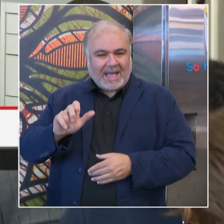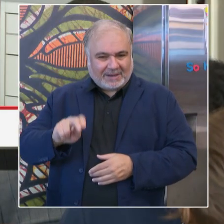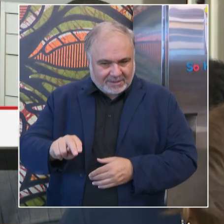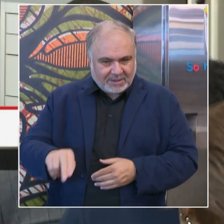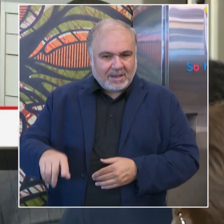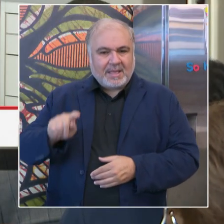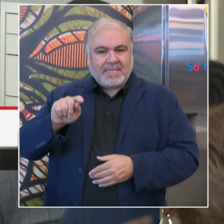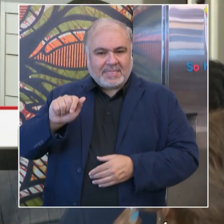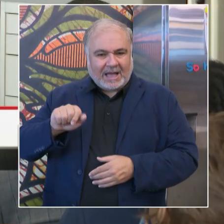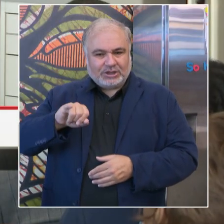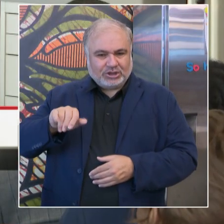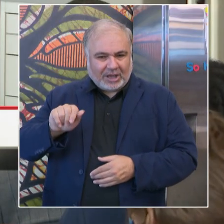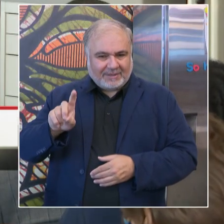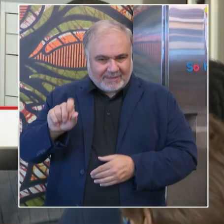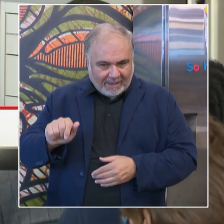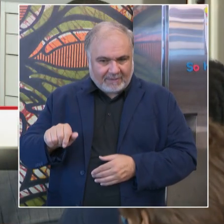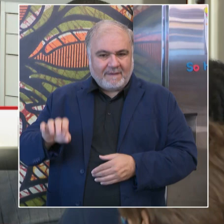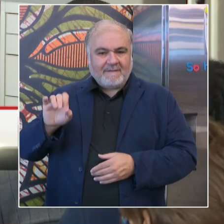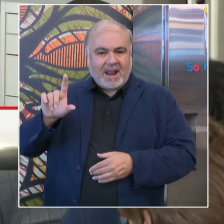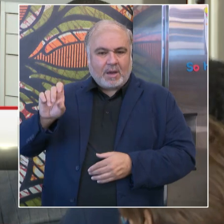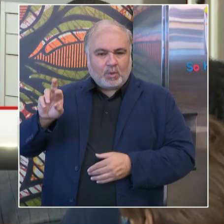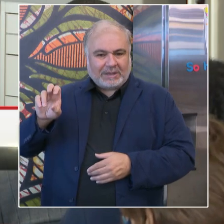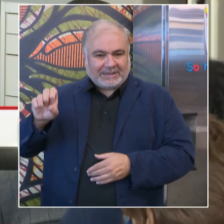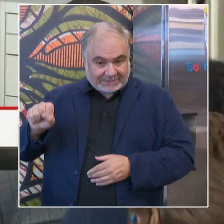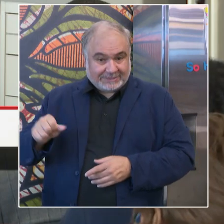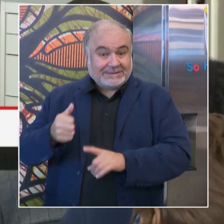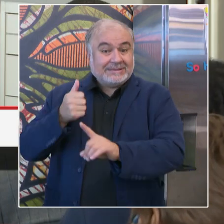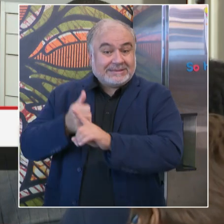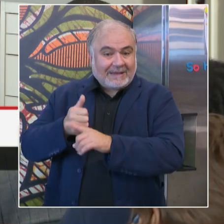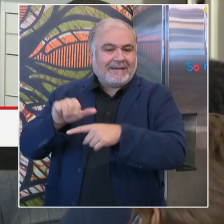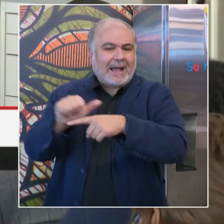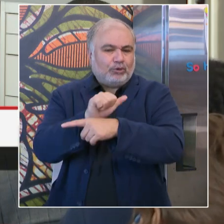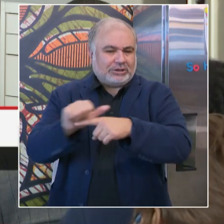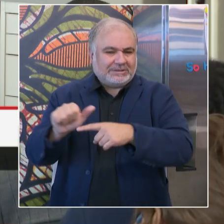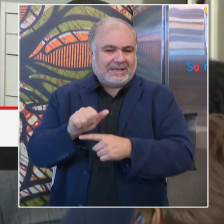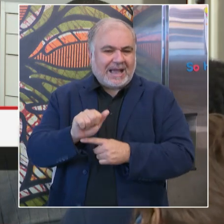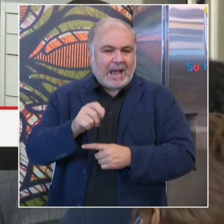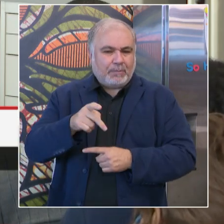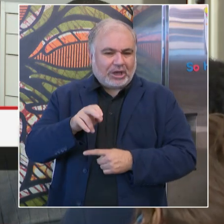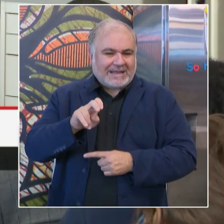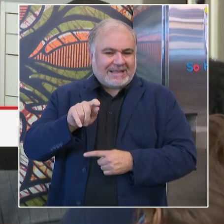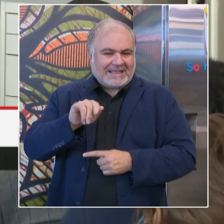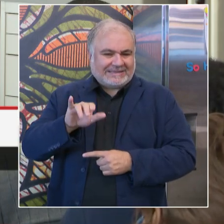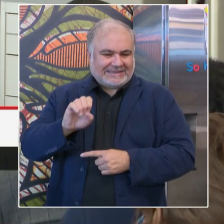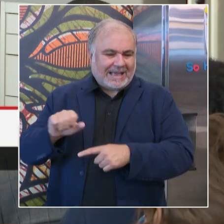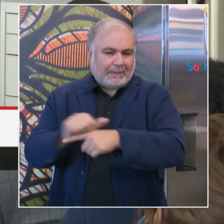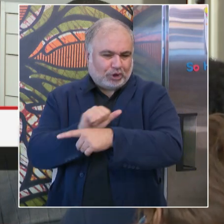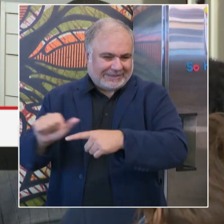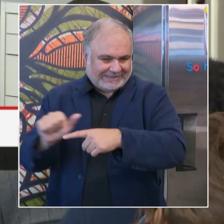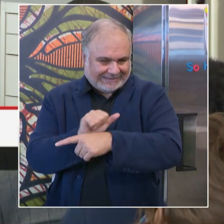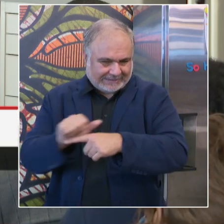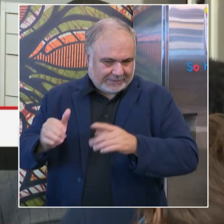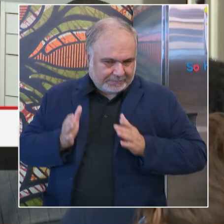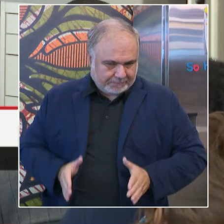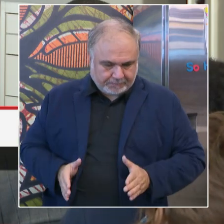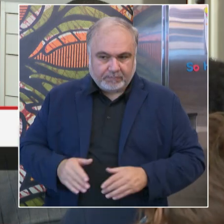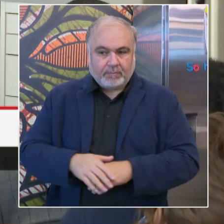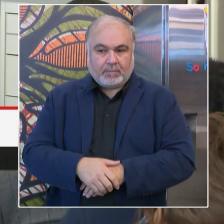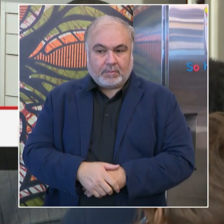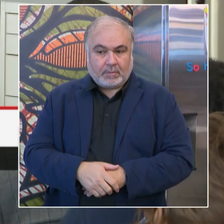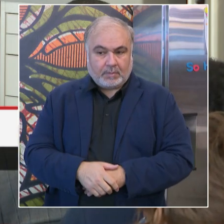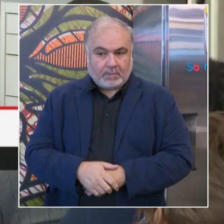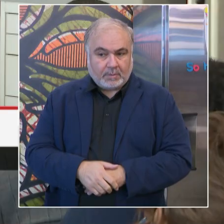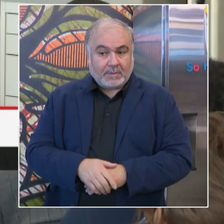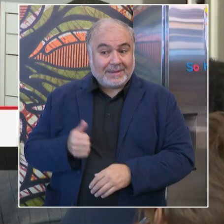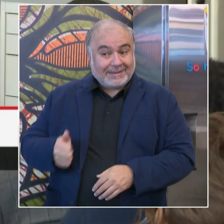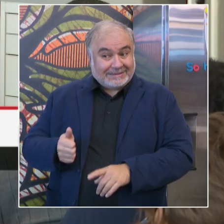5 Technical Education Center in general nursing. Now he is studying nursing at Trinity